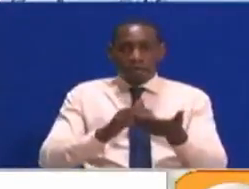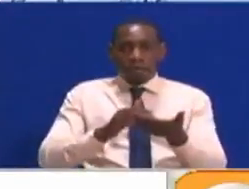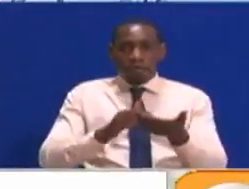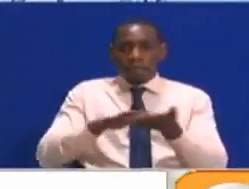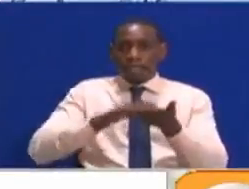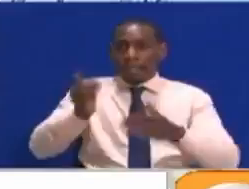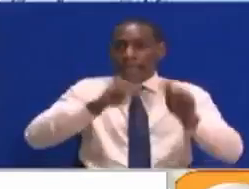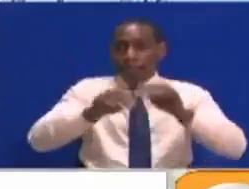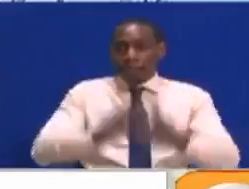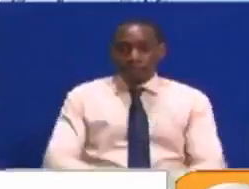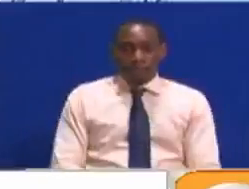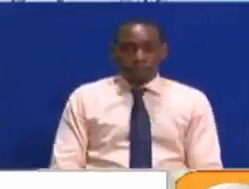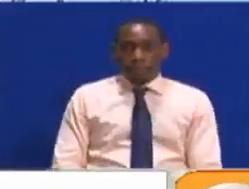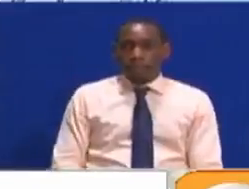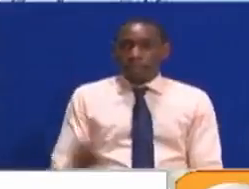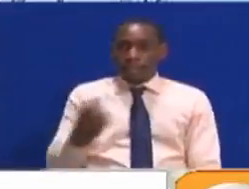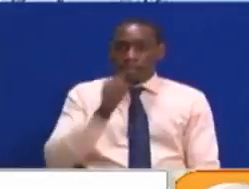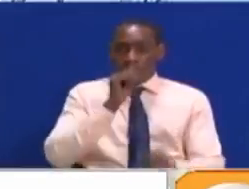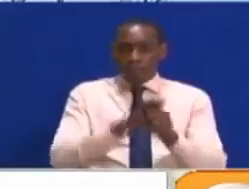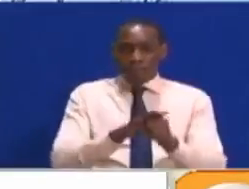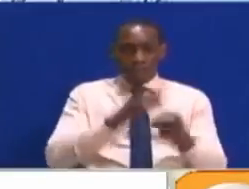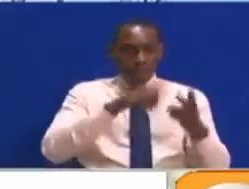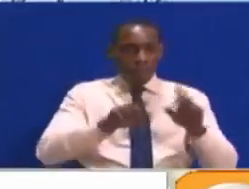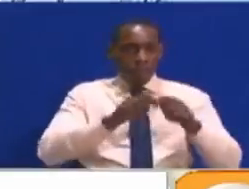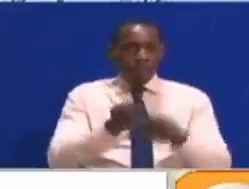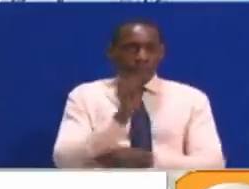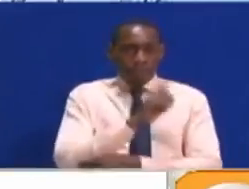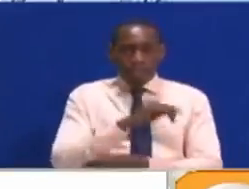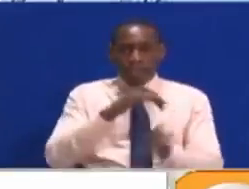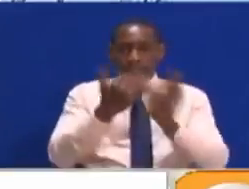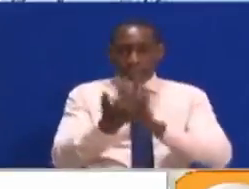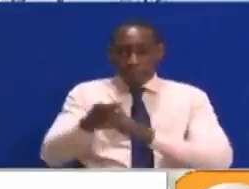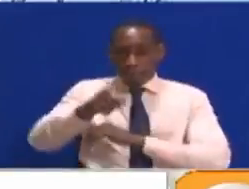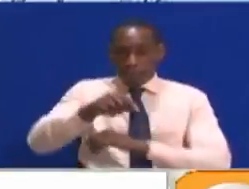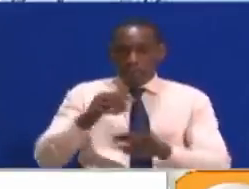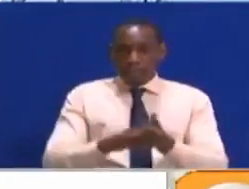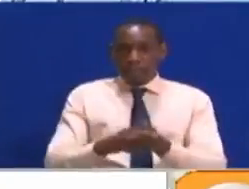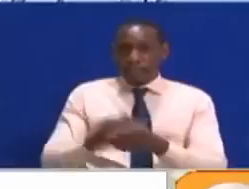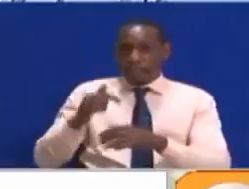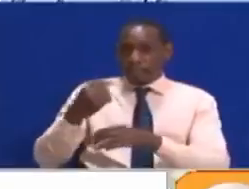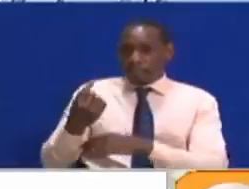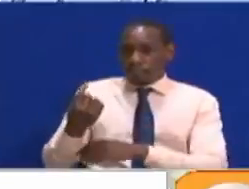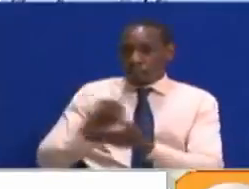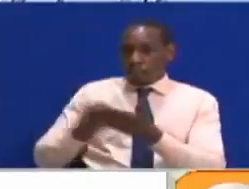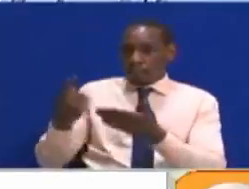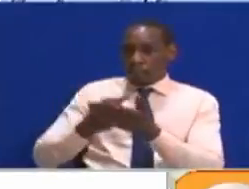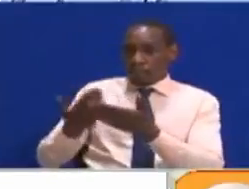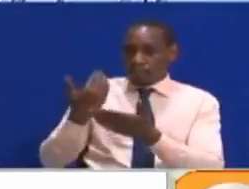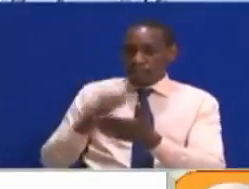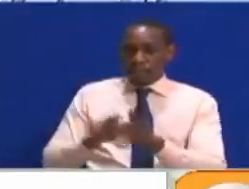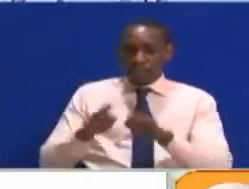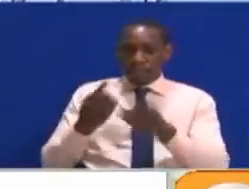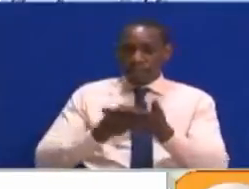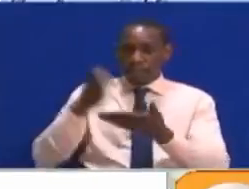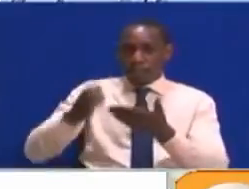election. Now, those two promises alone have been broken right in front of our eyes in the last few days and weeks. Just this